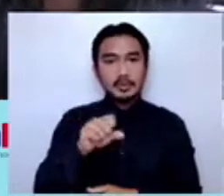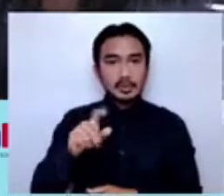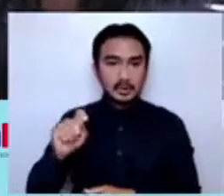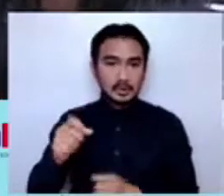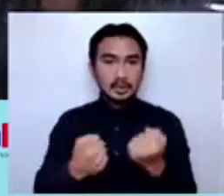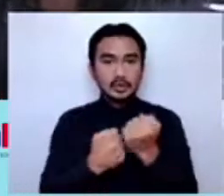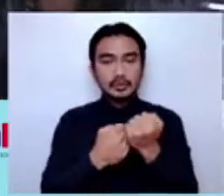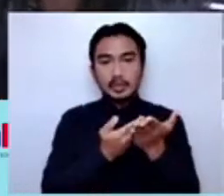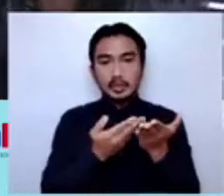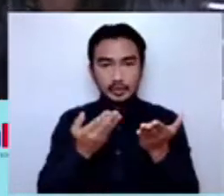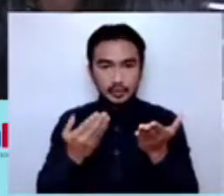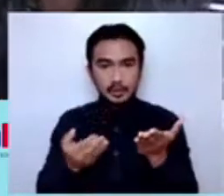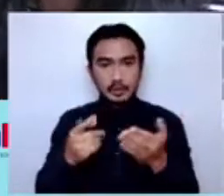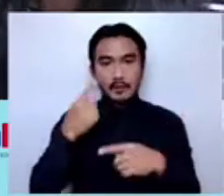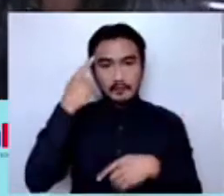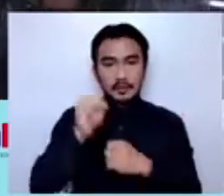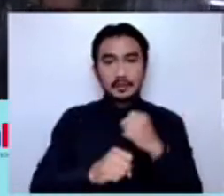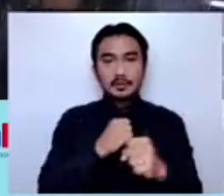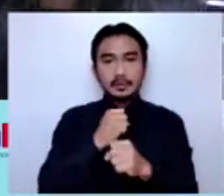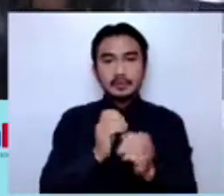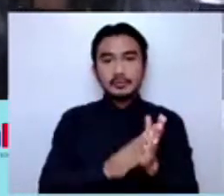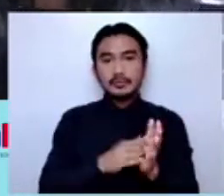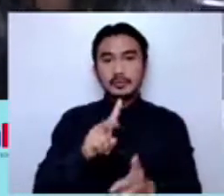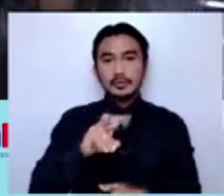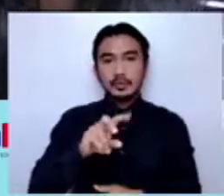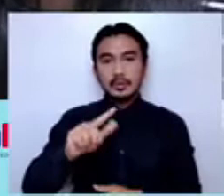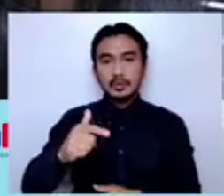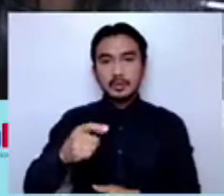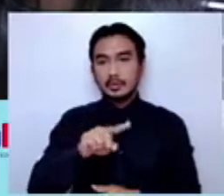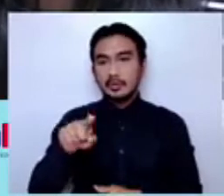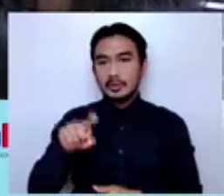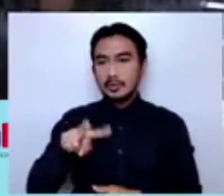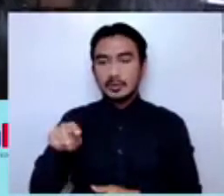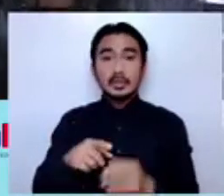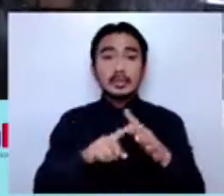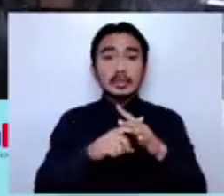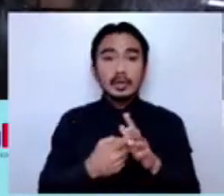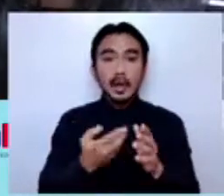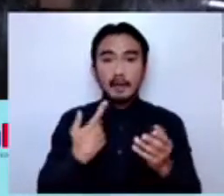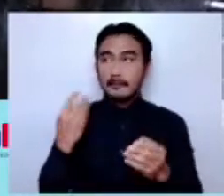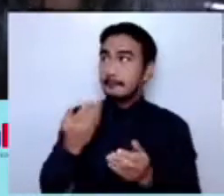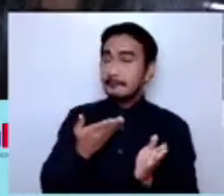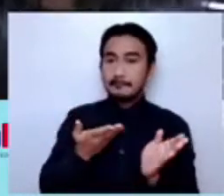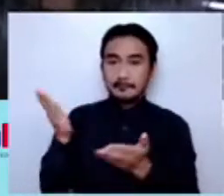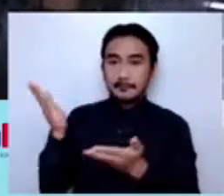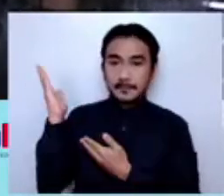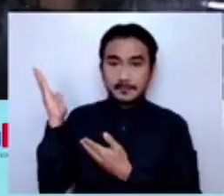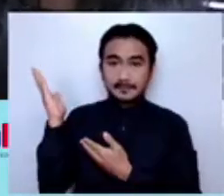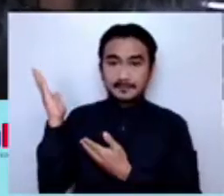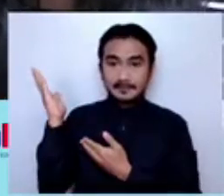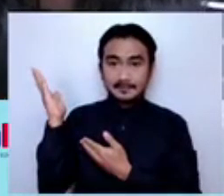year 2021-2022. And starting off, as you can see on your screen, we have discussed